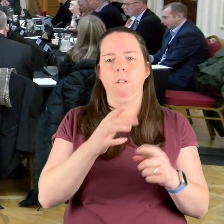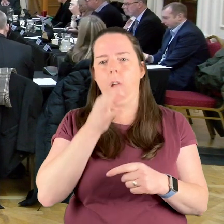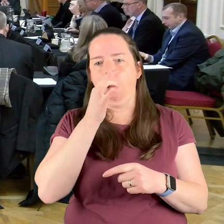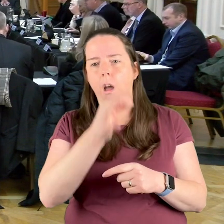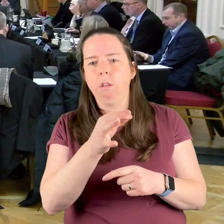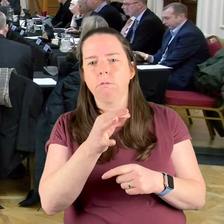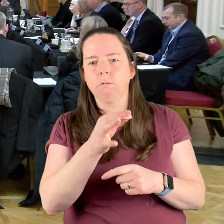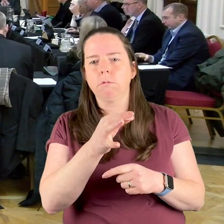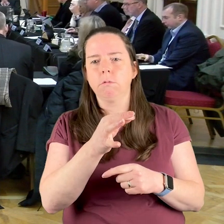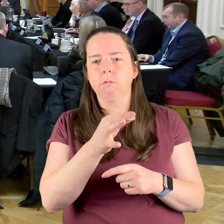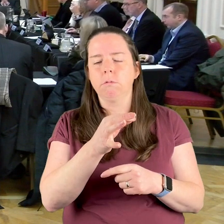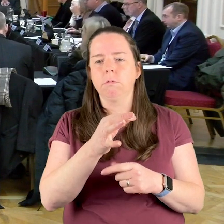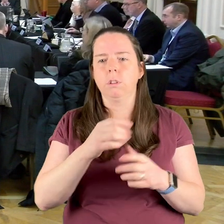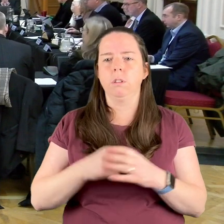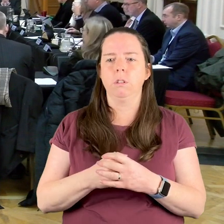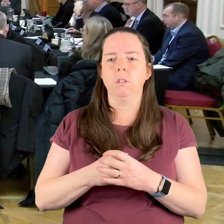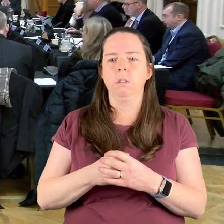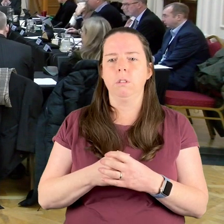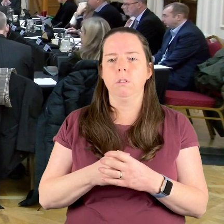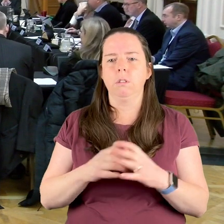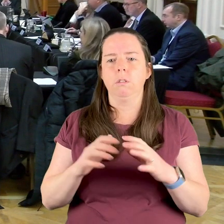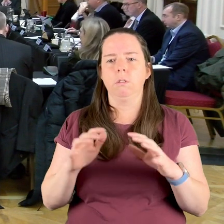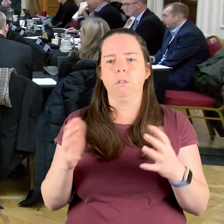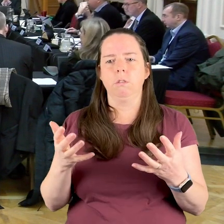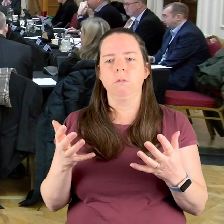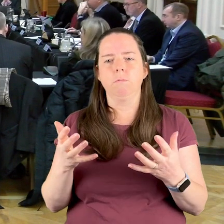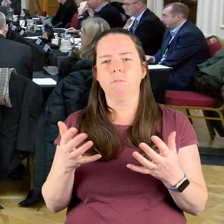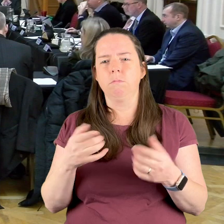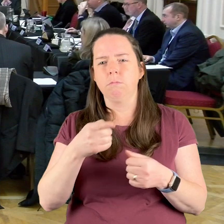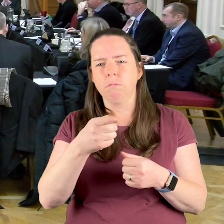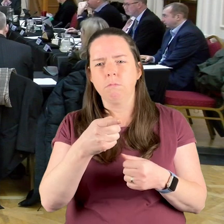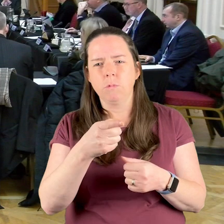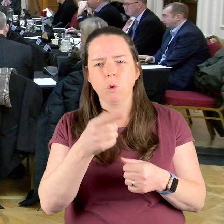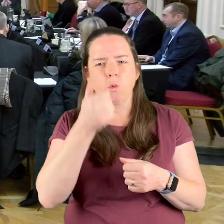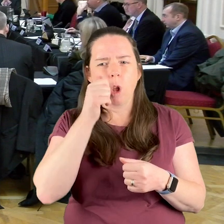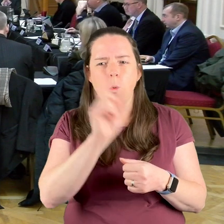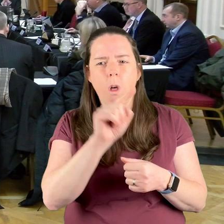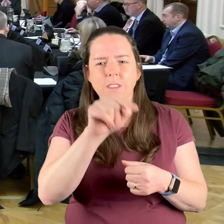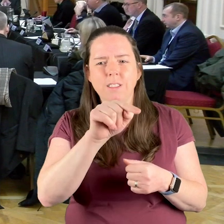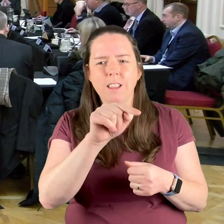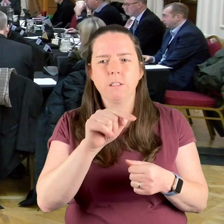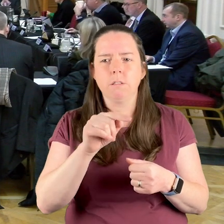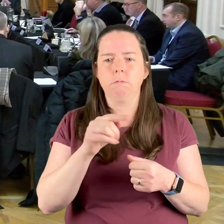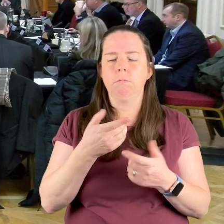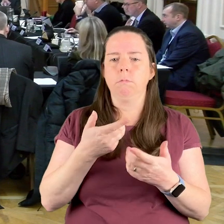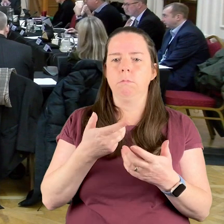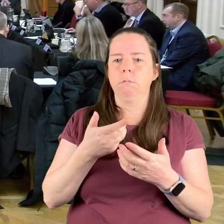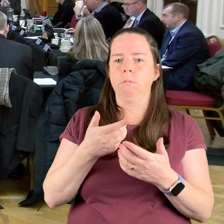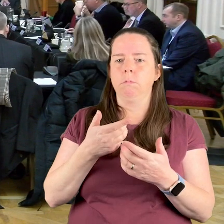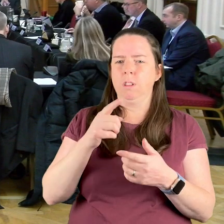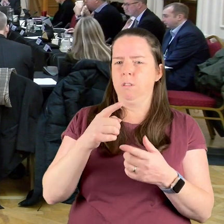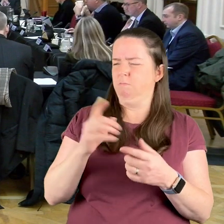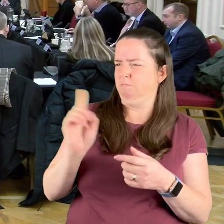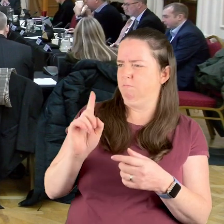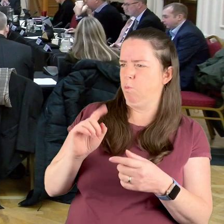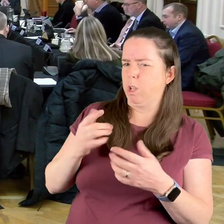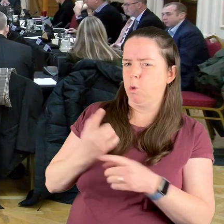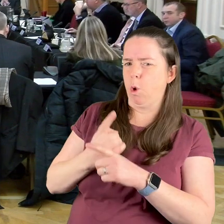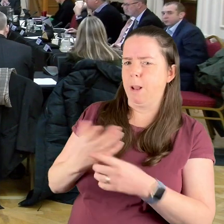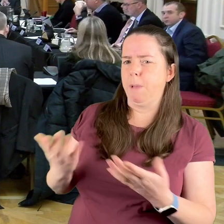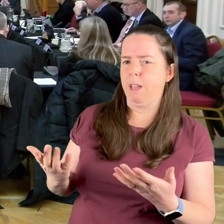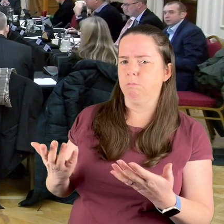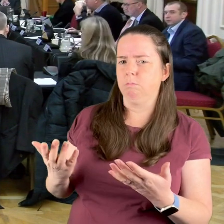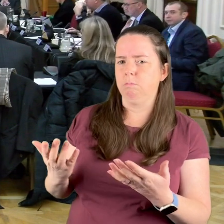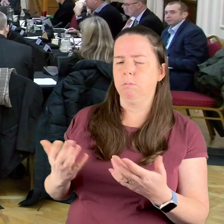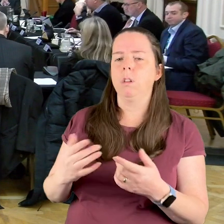your shop floor and ask the people on the shop floor and say, do you know what LMNS is? I'm telling you, the shop floor midwife, like, what are you